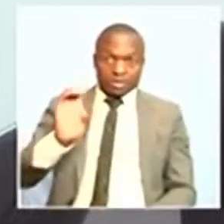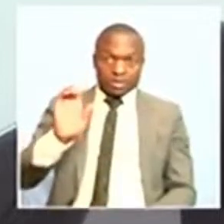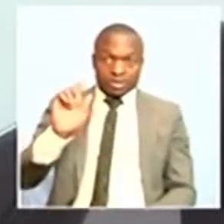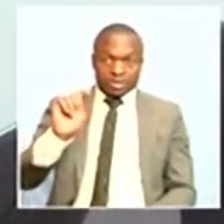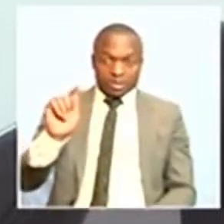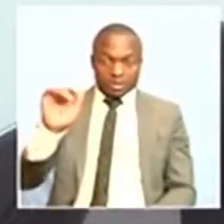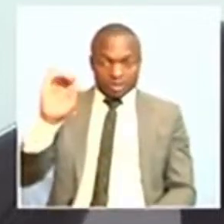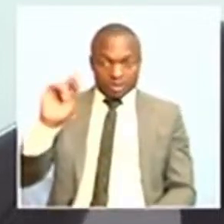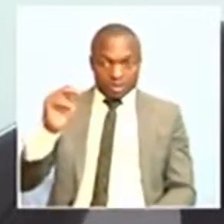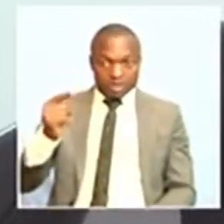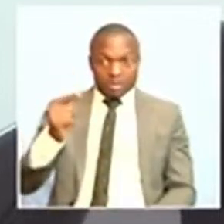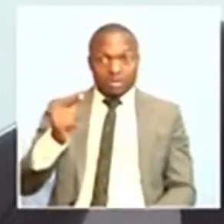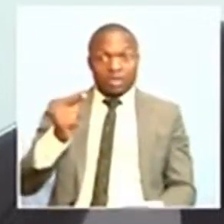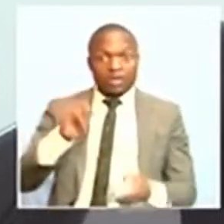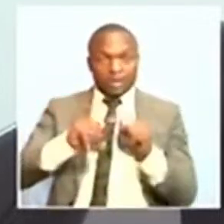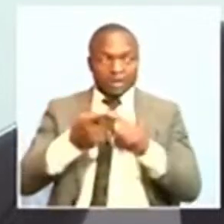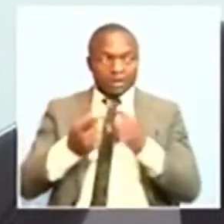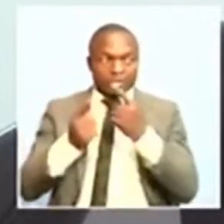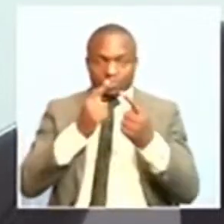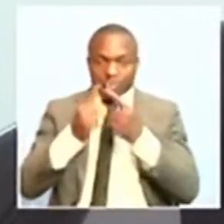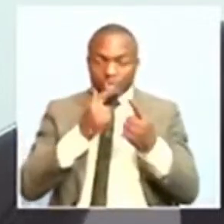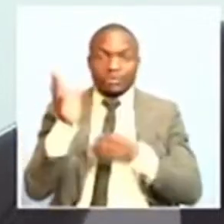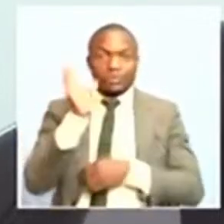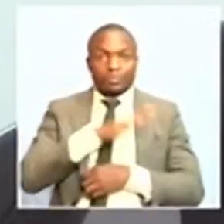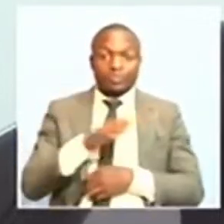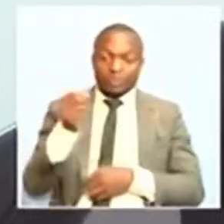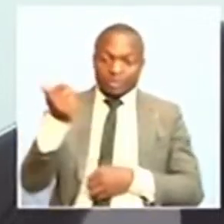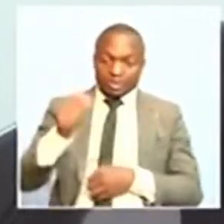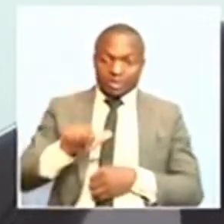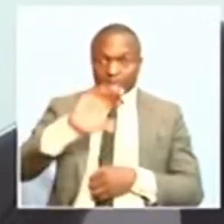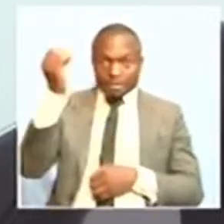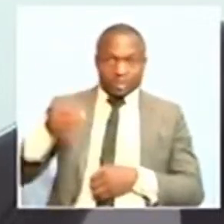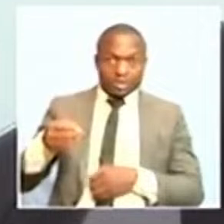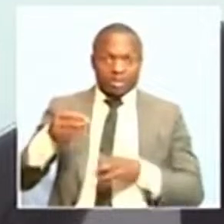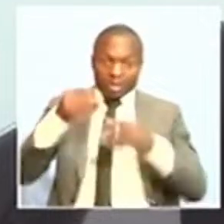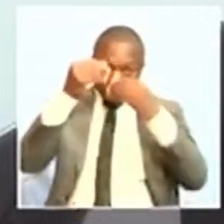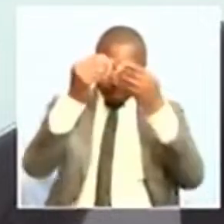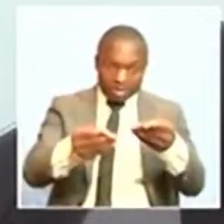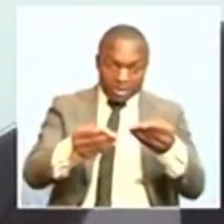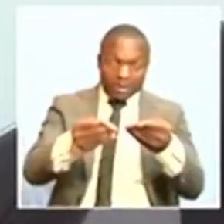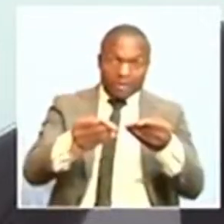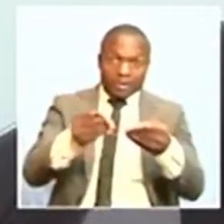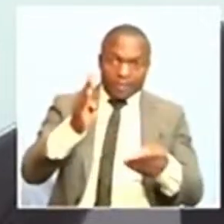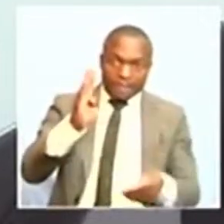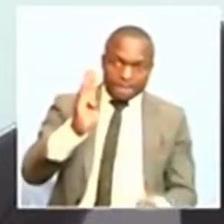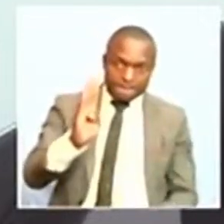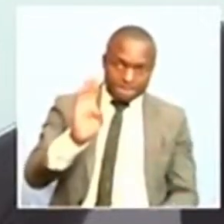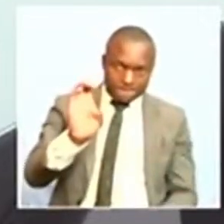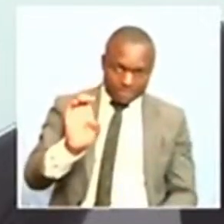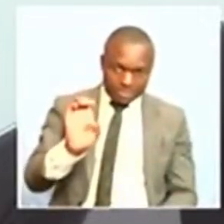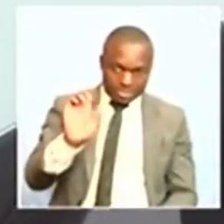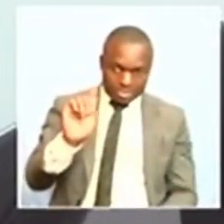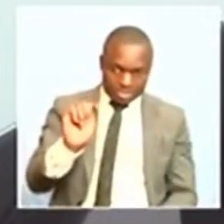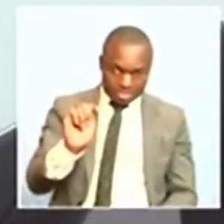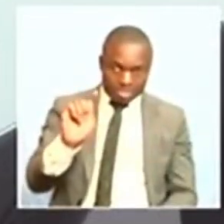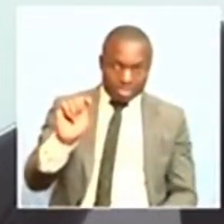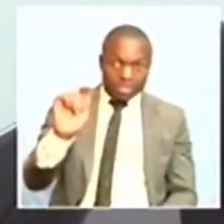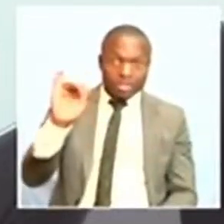one. So the 10% will be imposed on the betting amount. That means that if